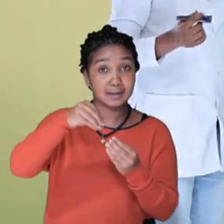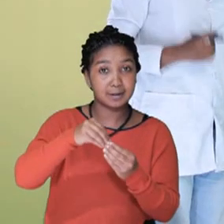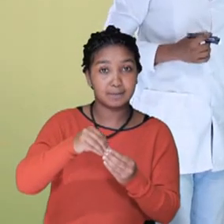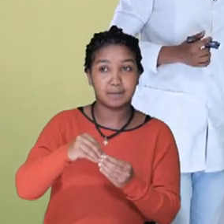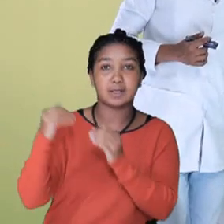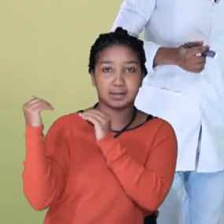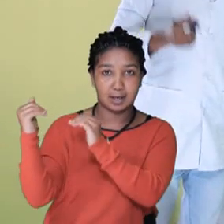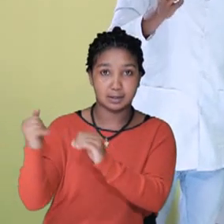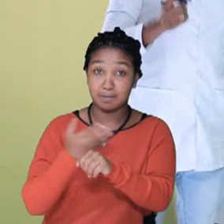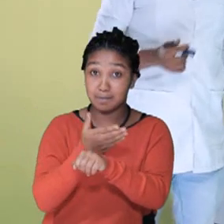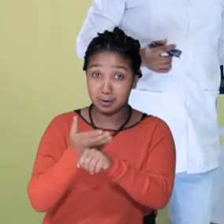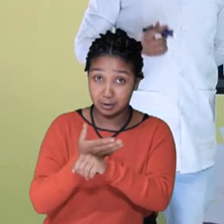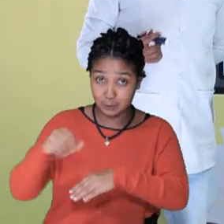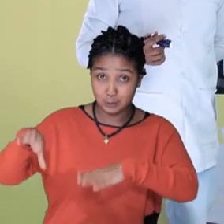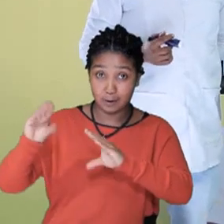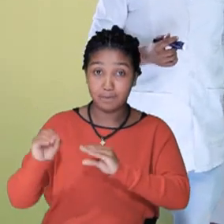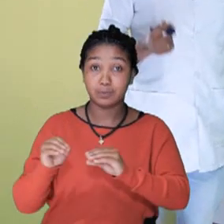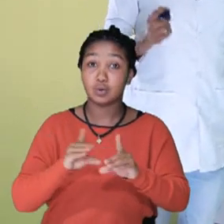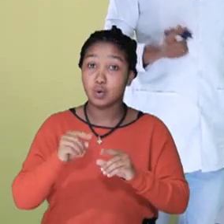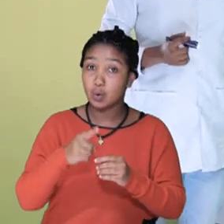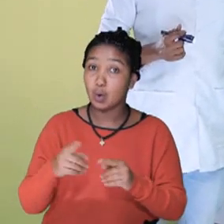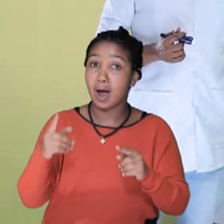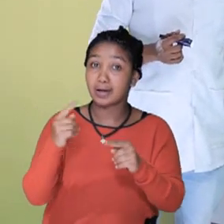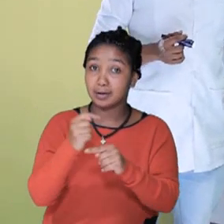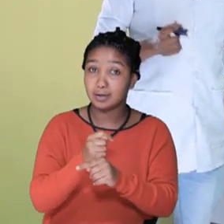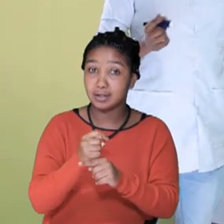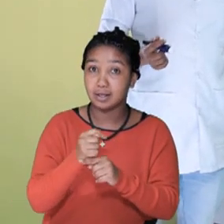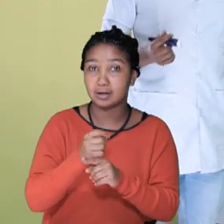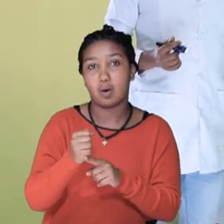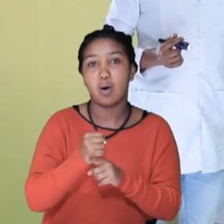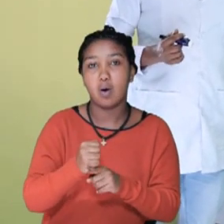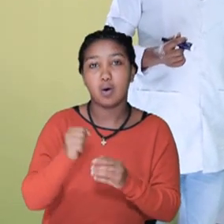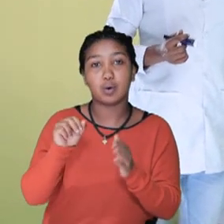size. Please, students, do your activity on your page